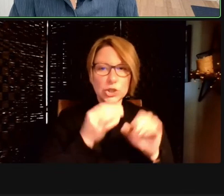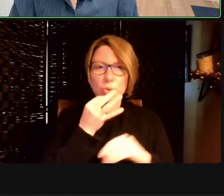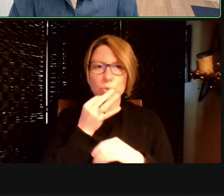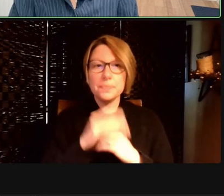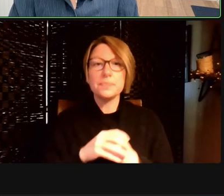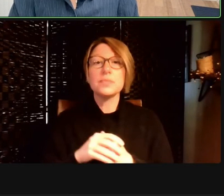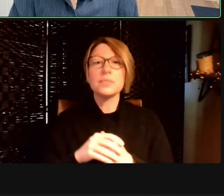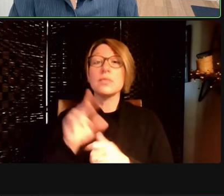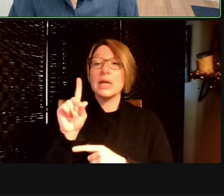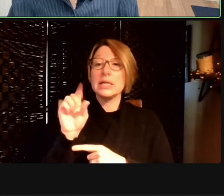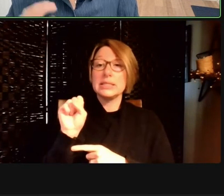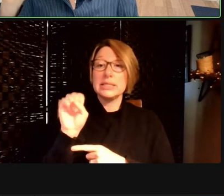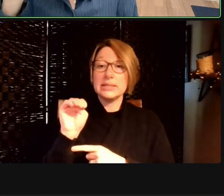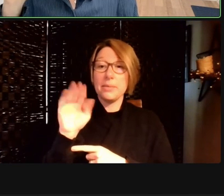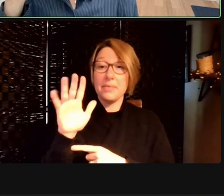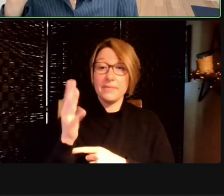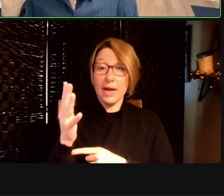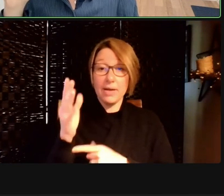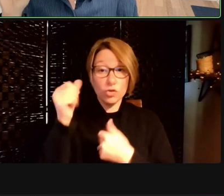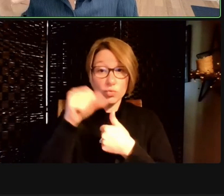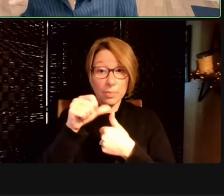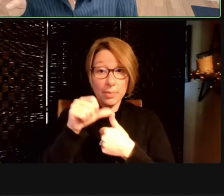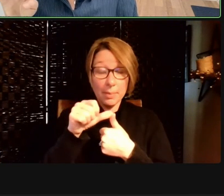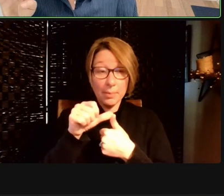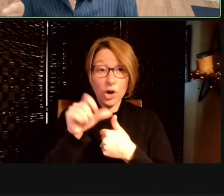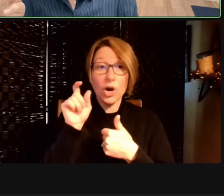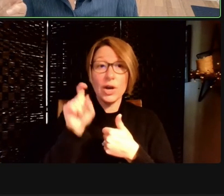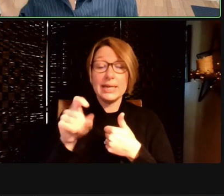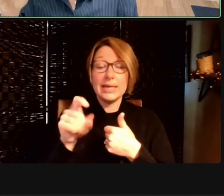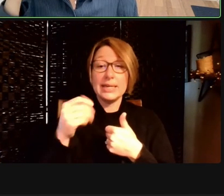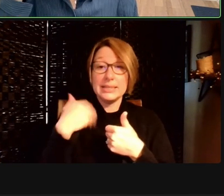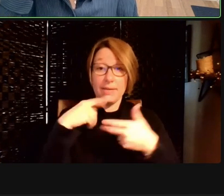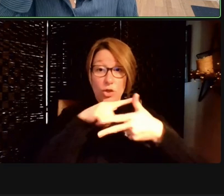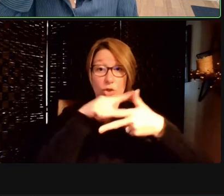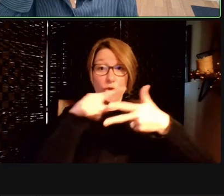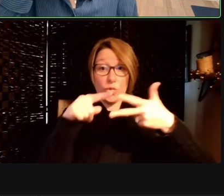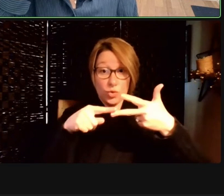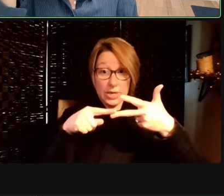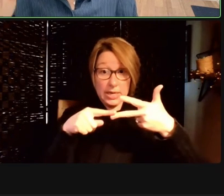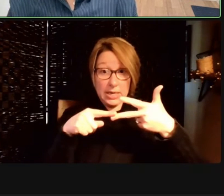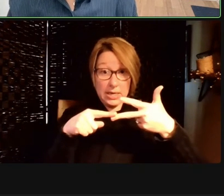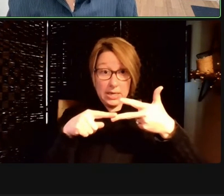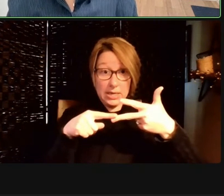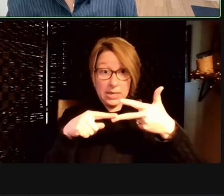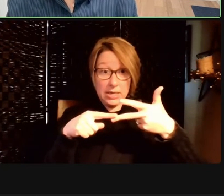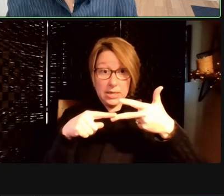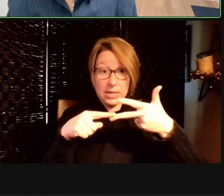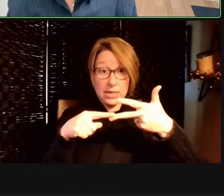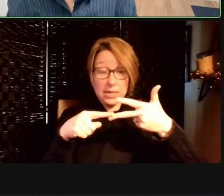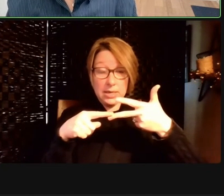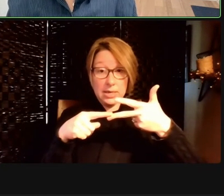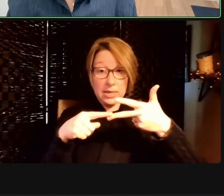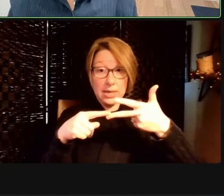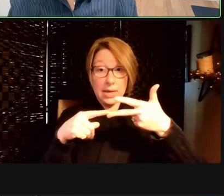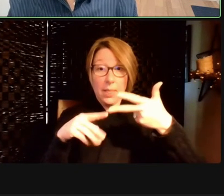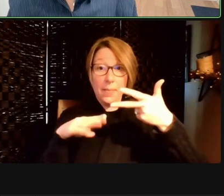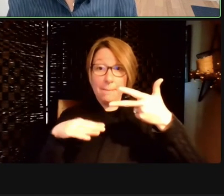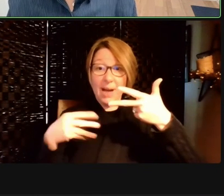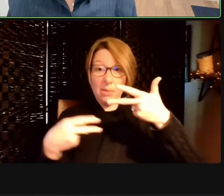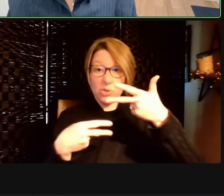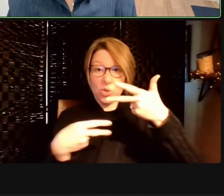DSM-5 again, remember that they need to meet the top three items and the bottom three, at least two of